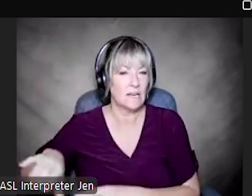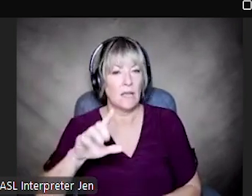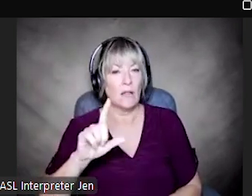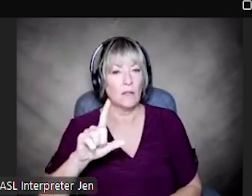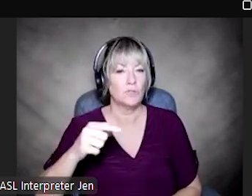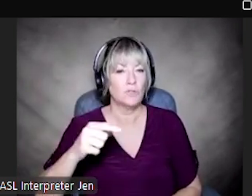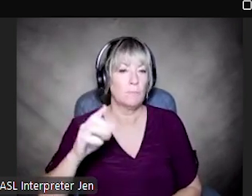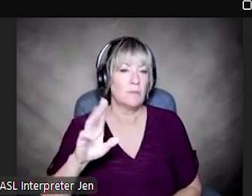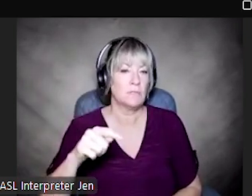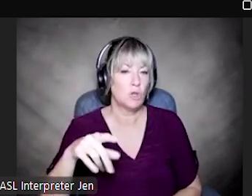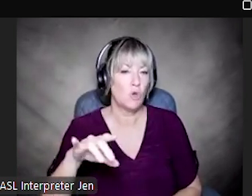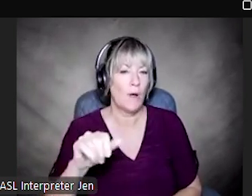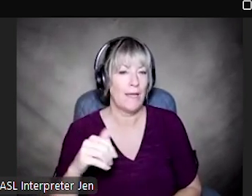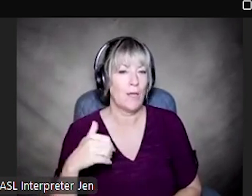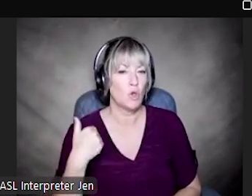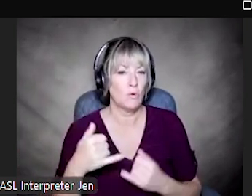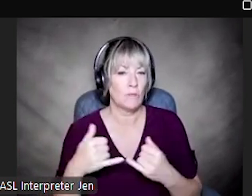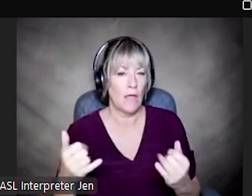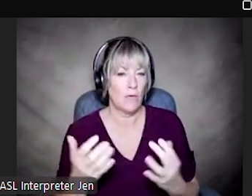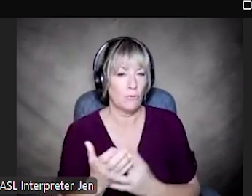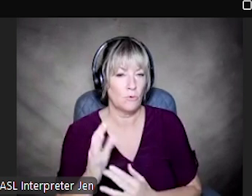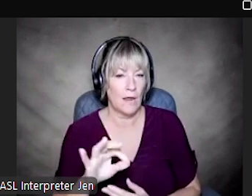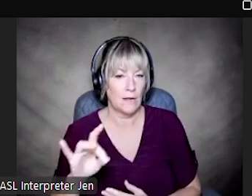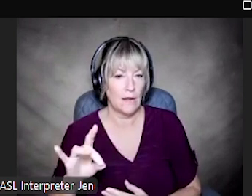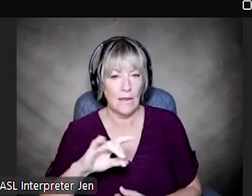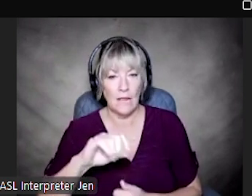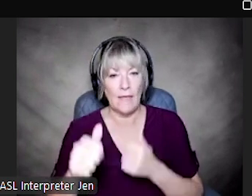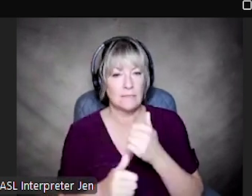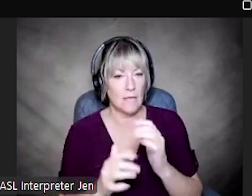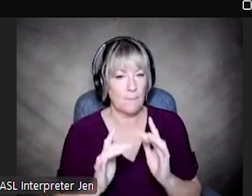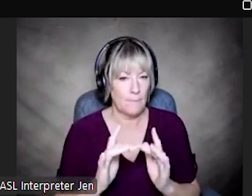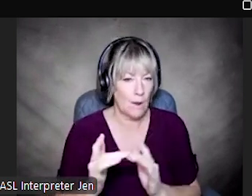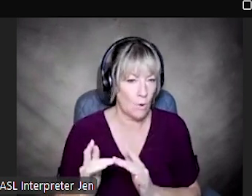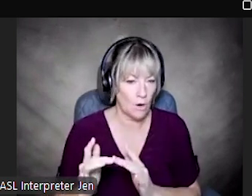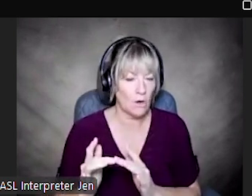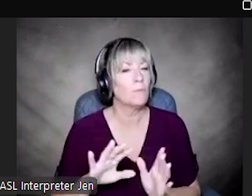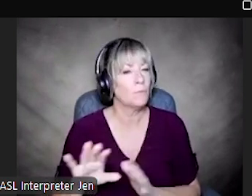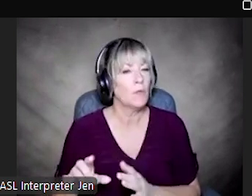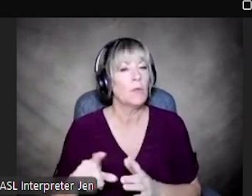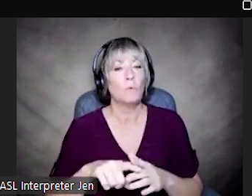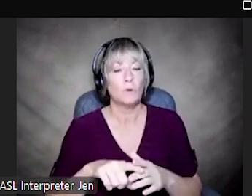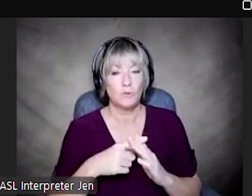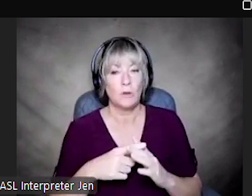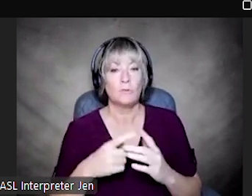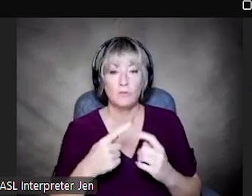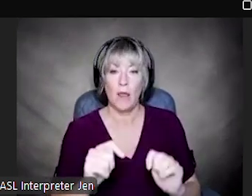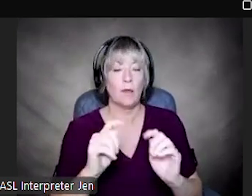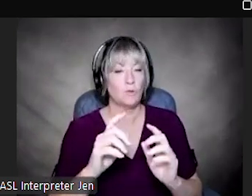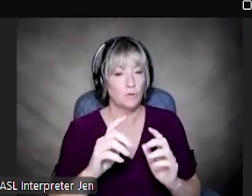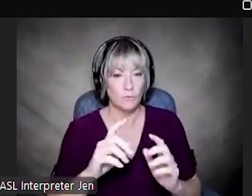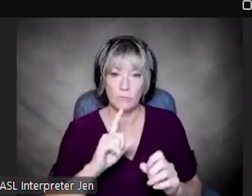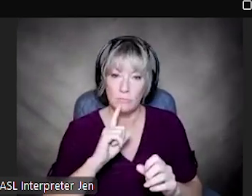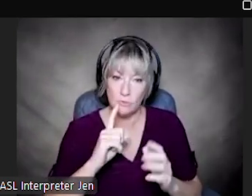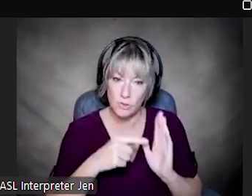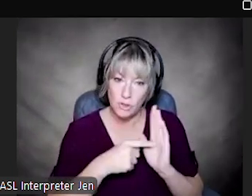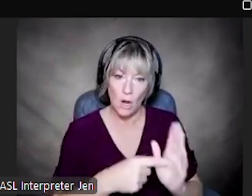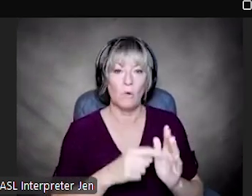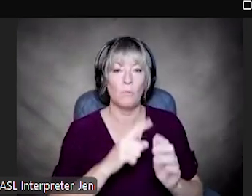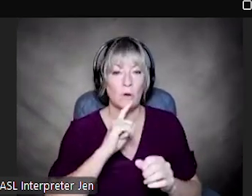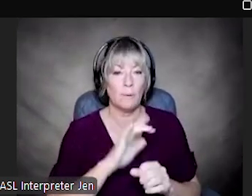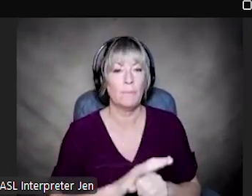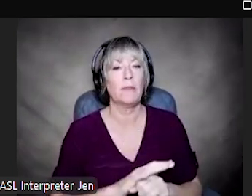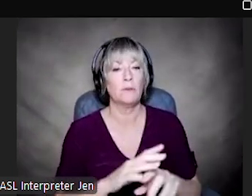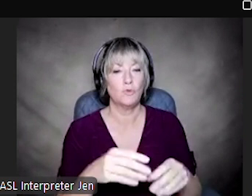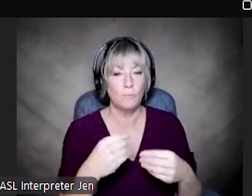plus youth line through 988, the sub-network. We are trying to affirm really clearly that we are committed